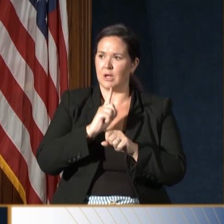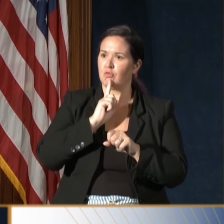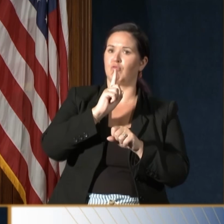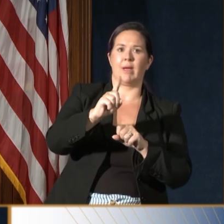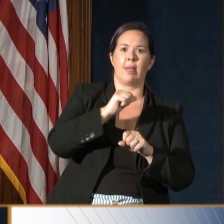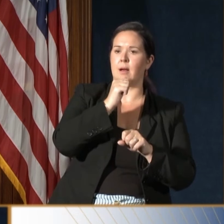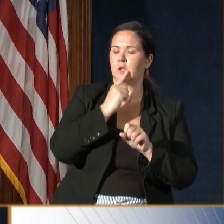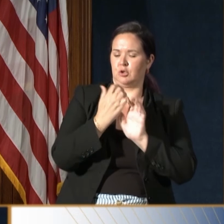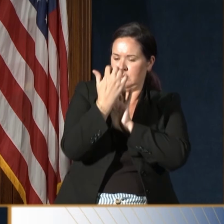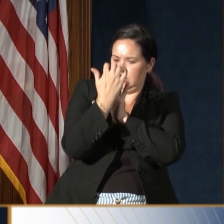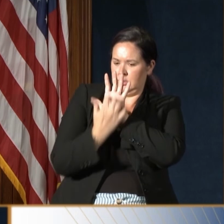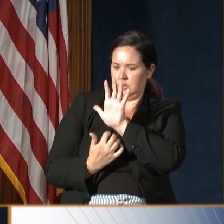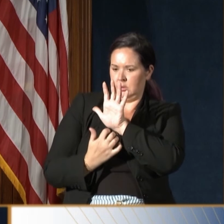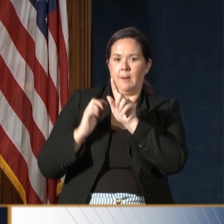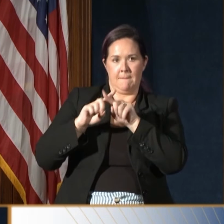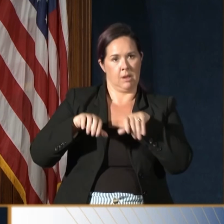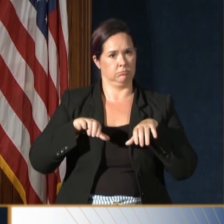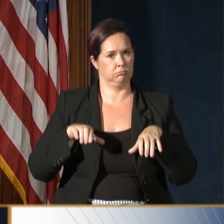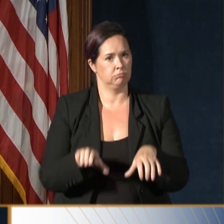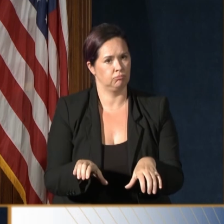page.